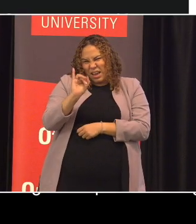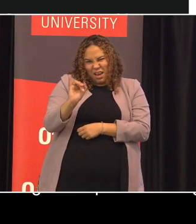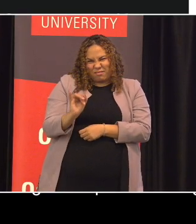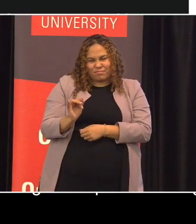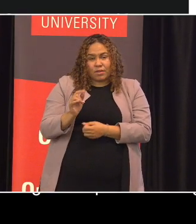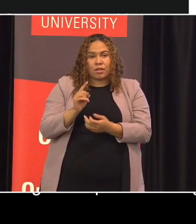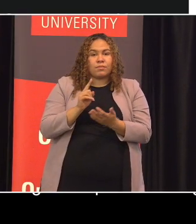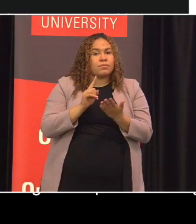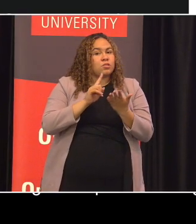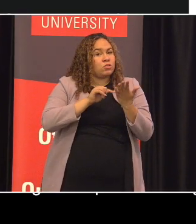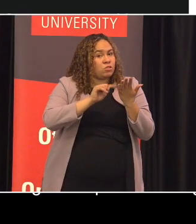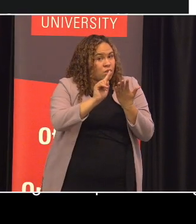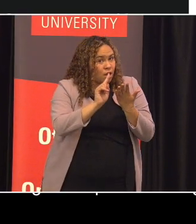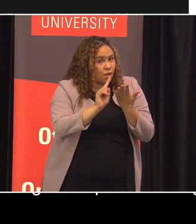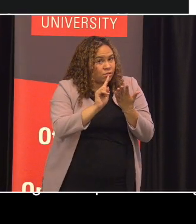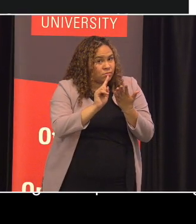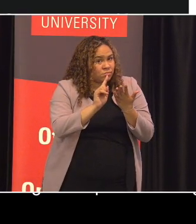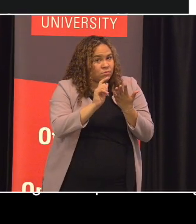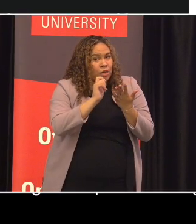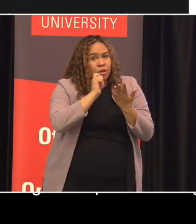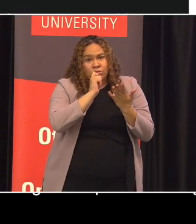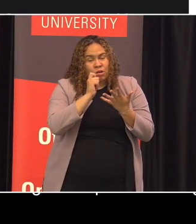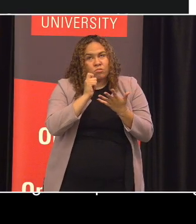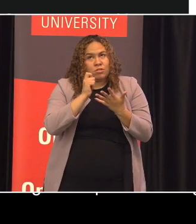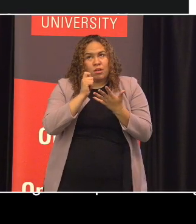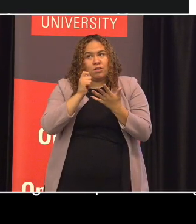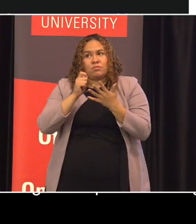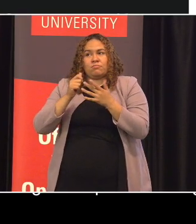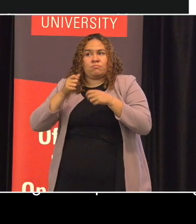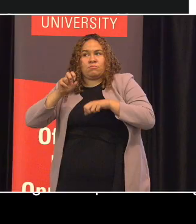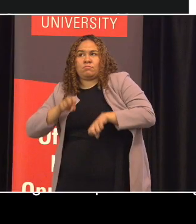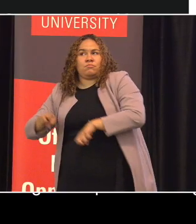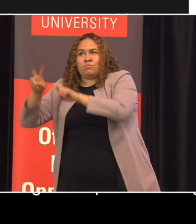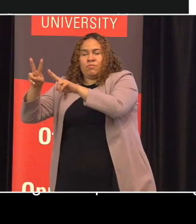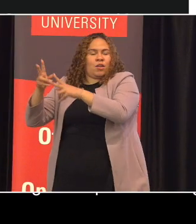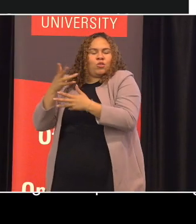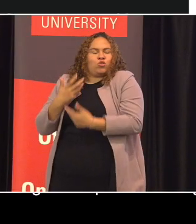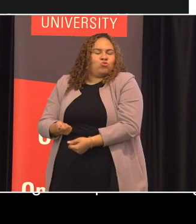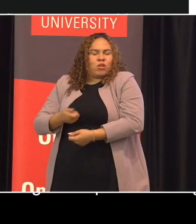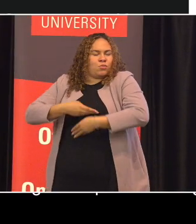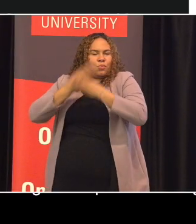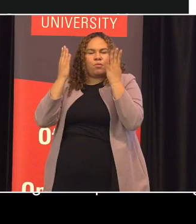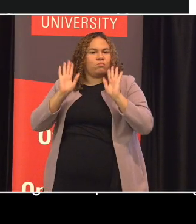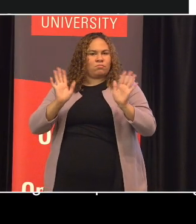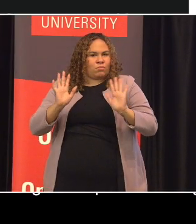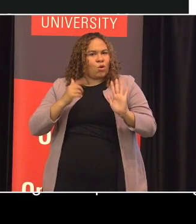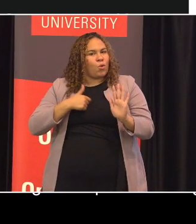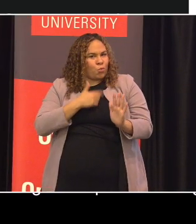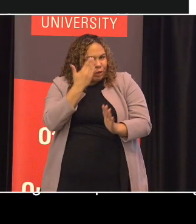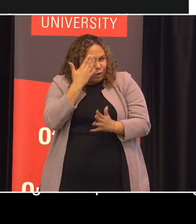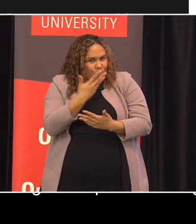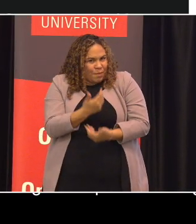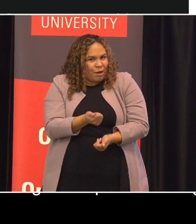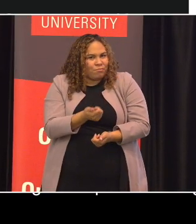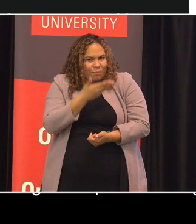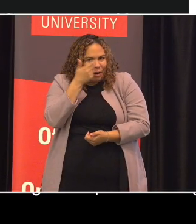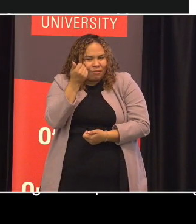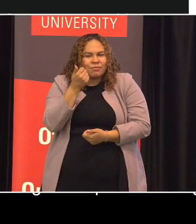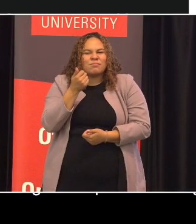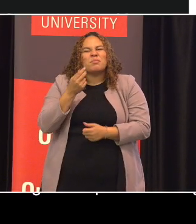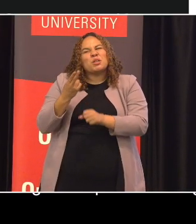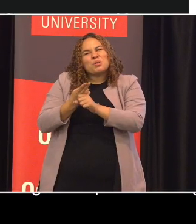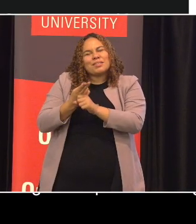it afterwards. We're not just going to trust that AI gets it right all the time. We know better. But use that as a